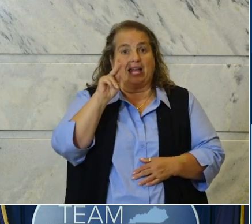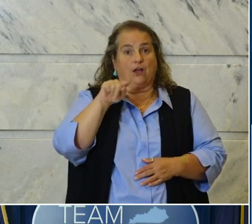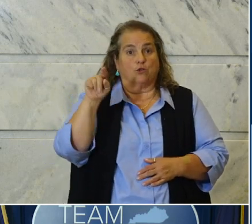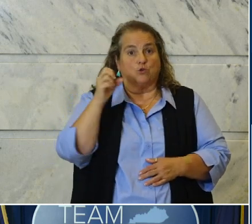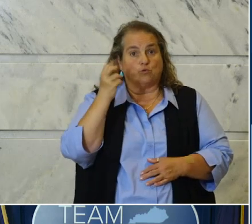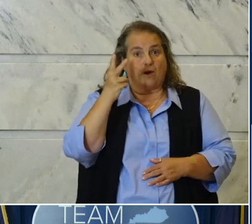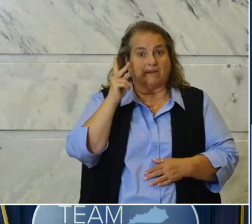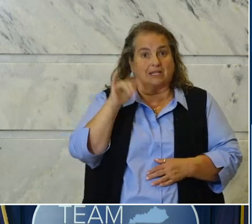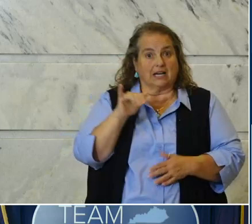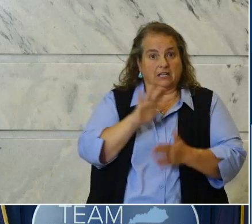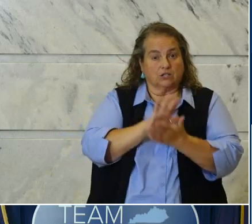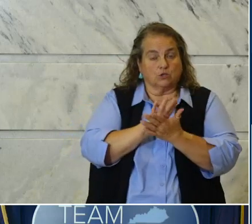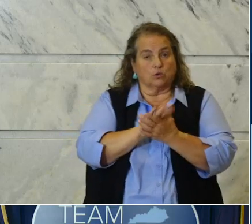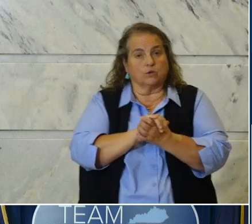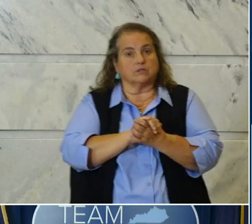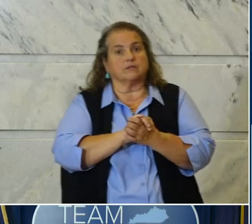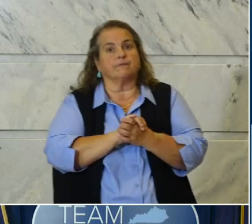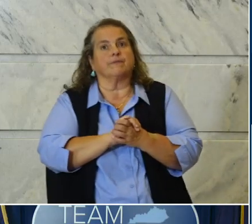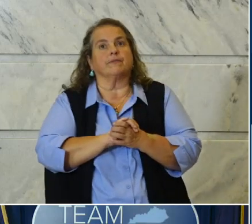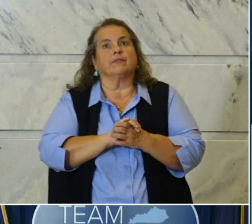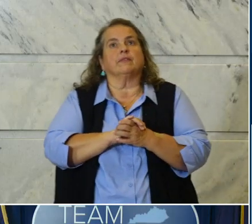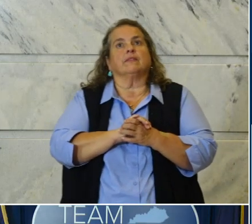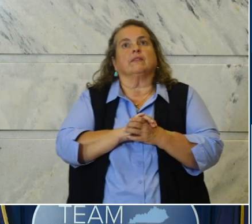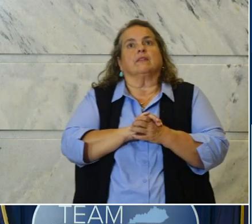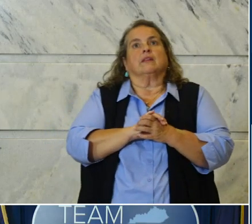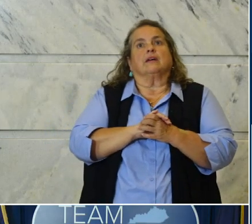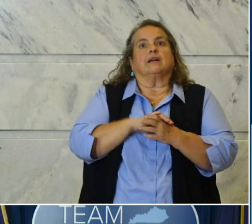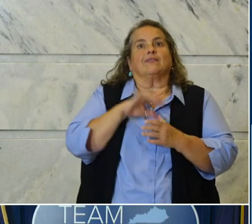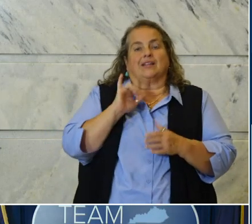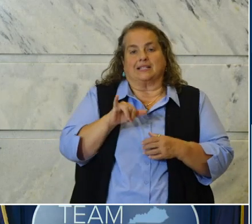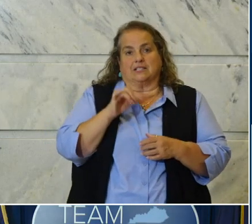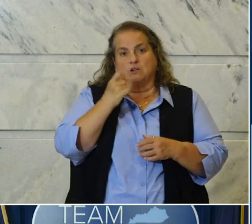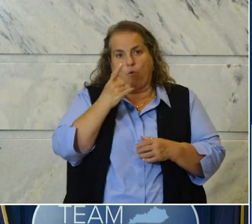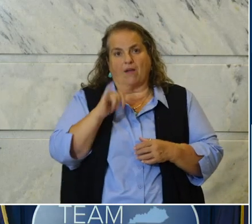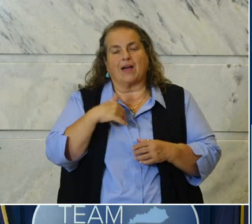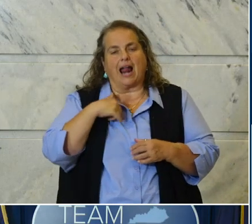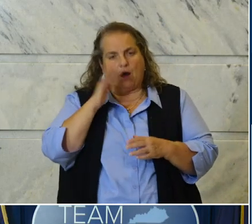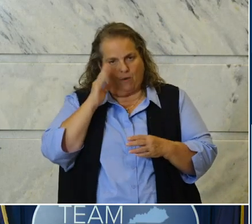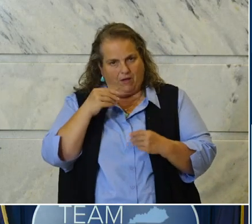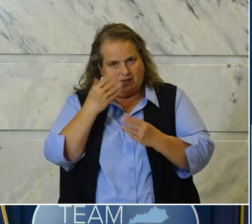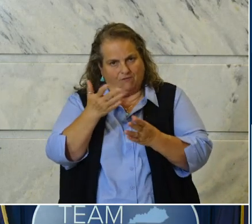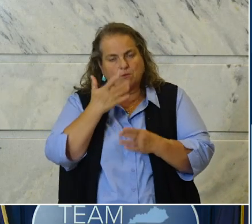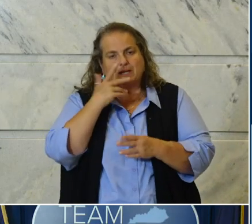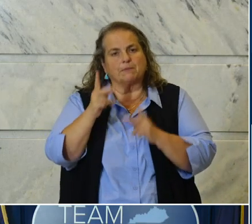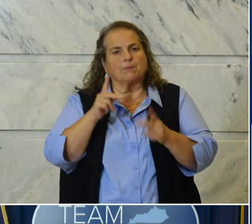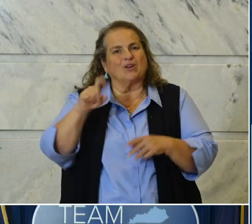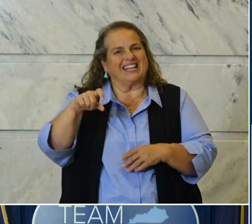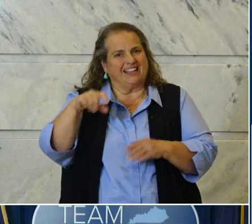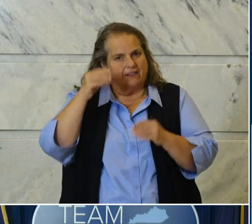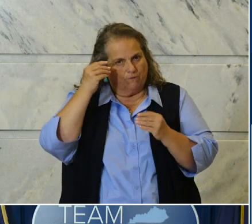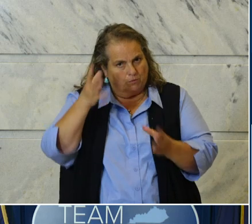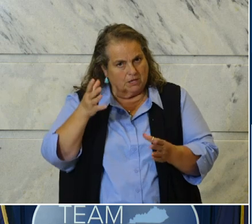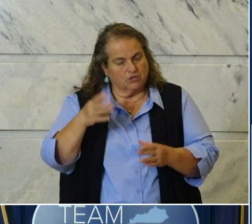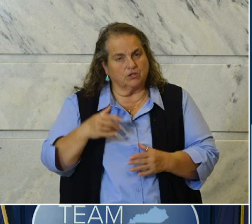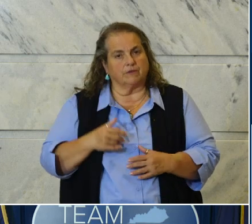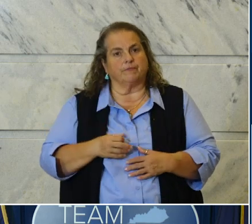schools. This is one we're going to give because people need this information, and today's hurts. 26